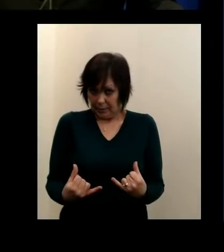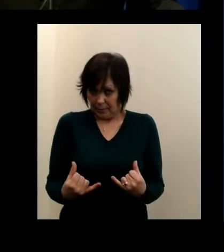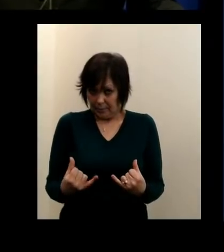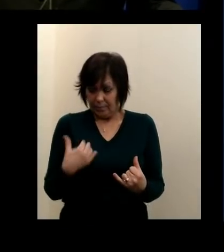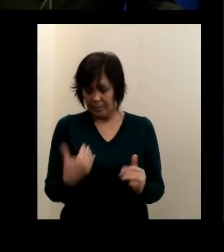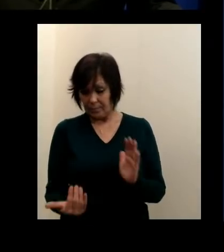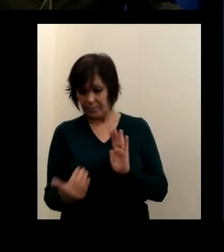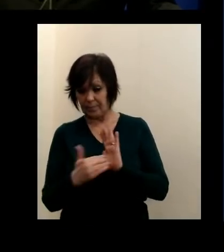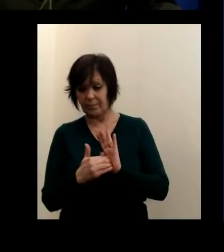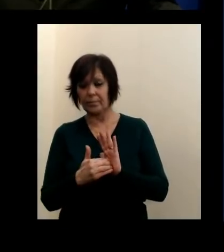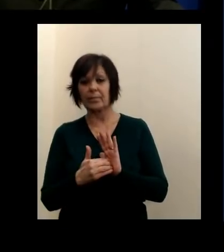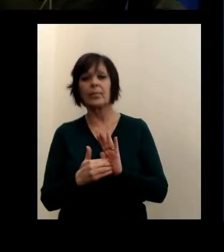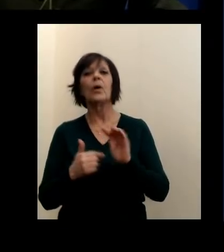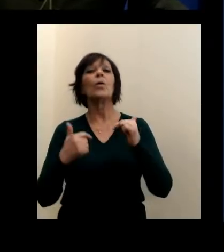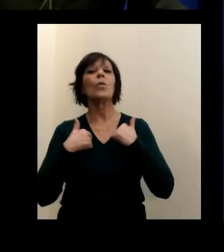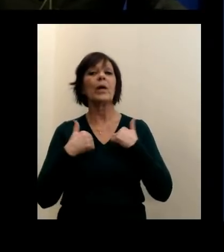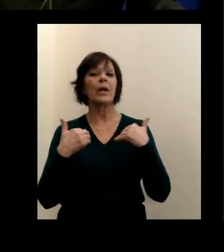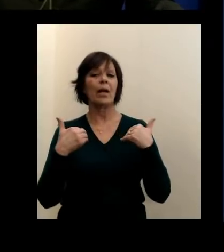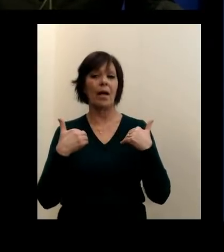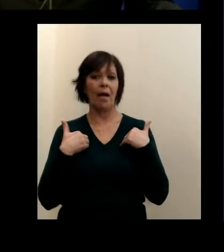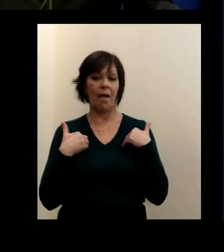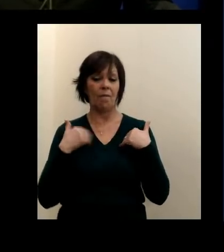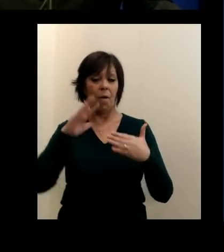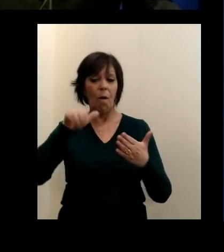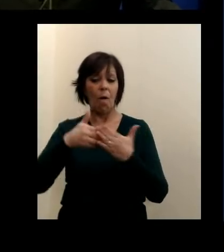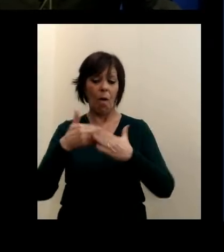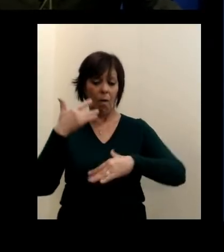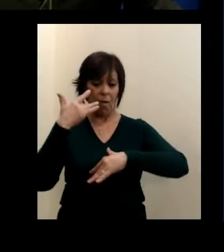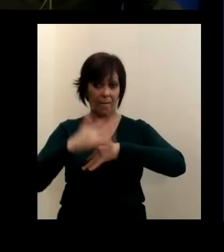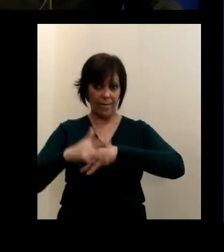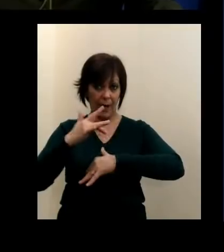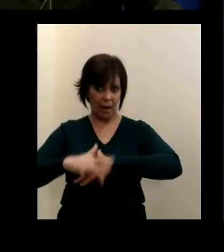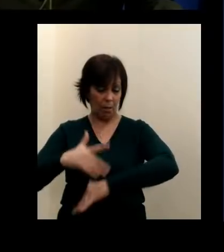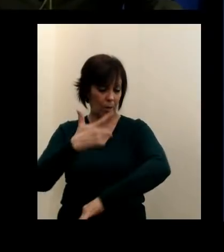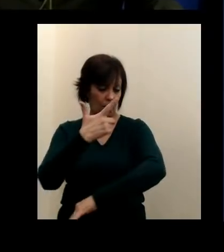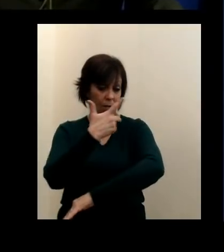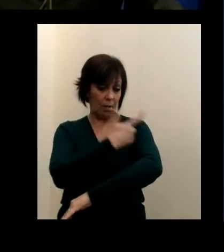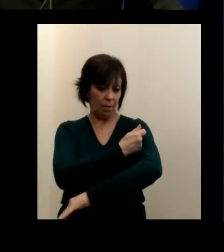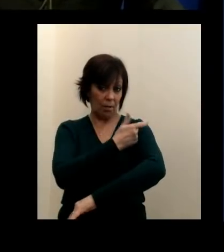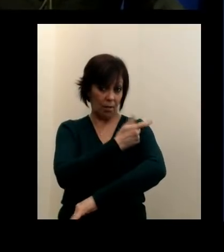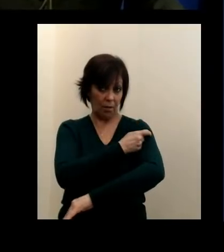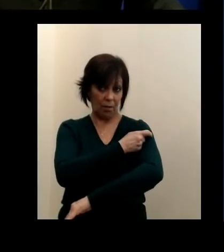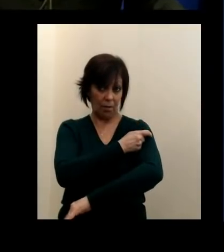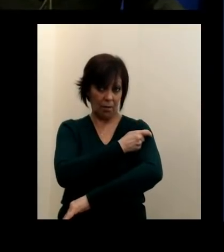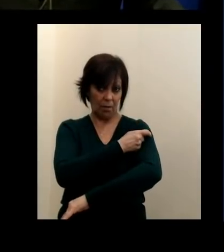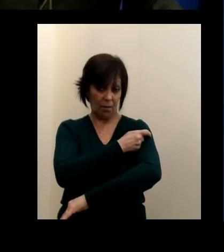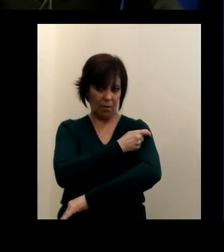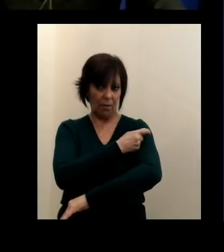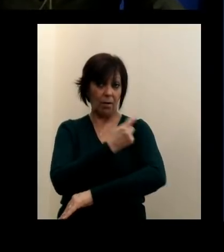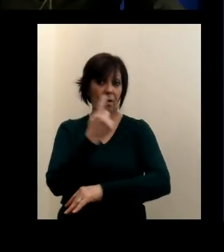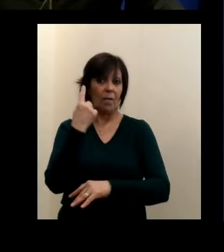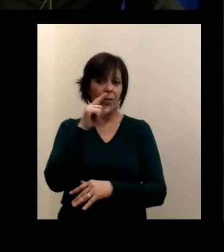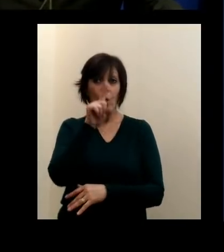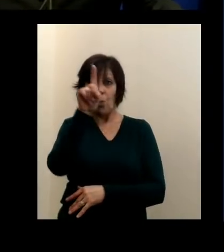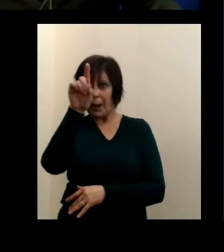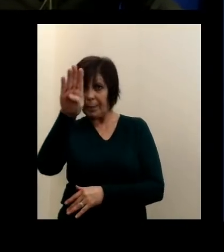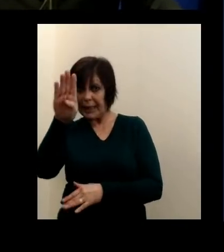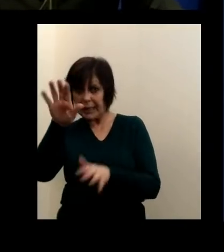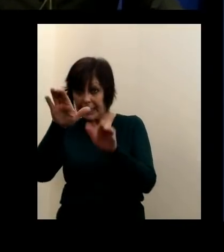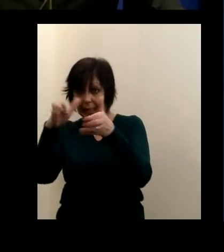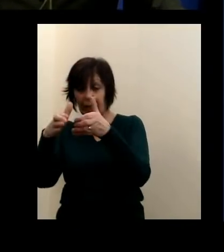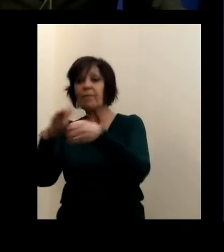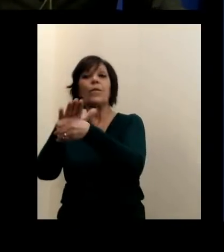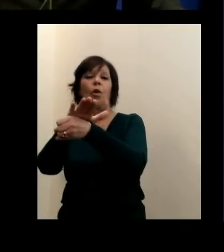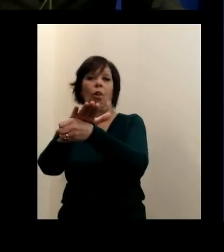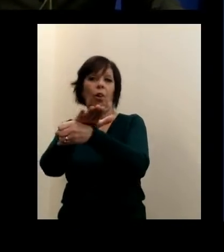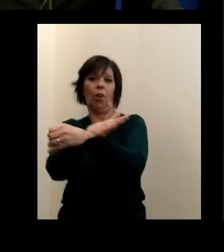all scheduled vaccine pods for the 1B category full